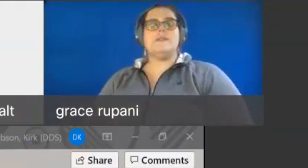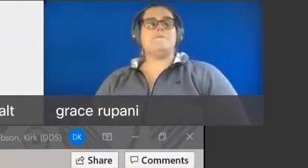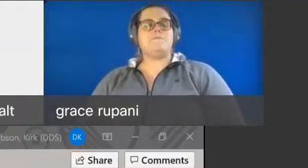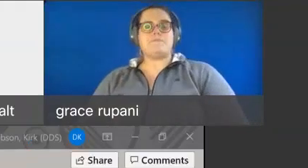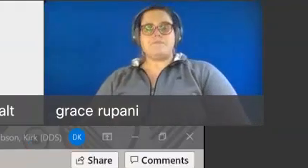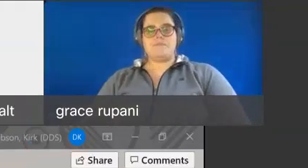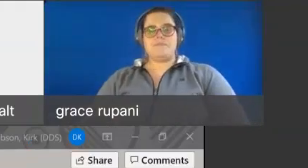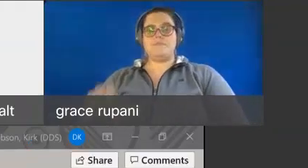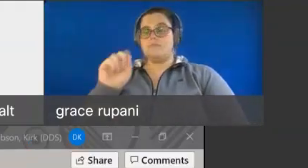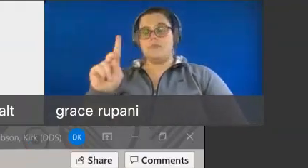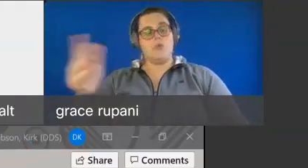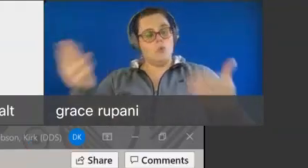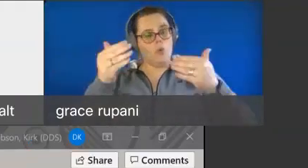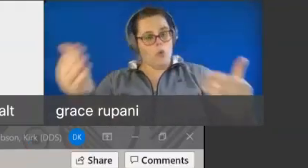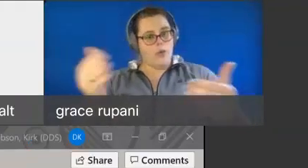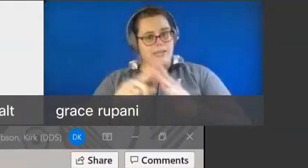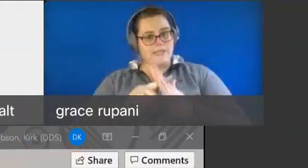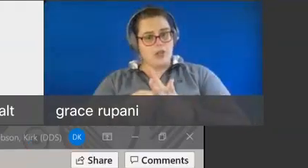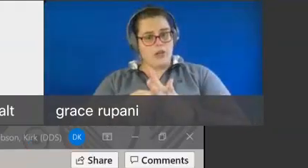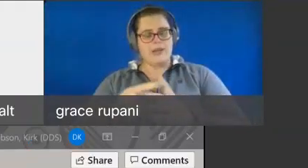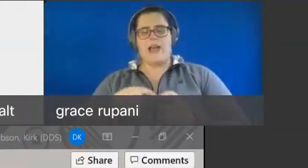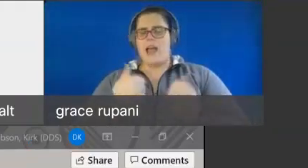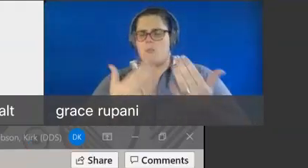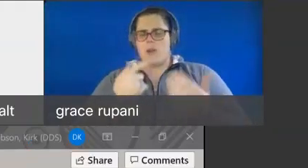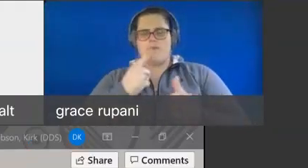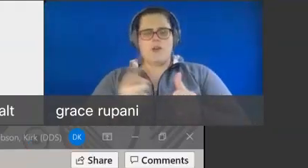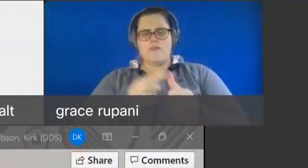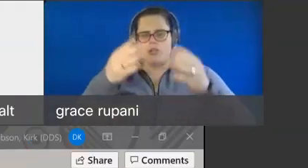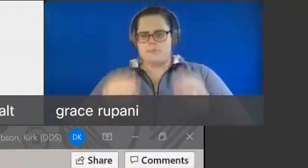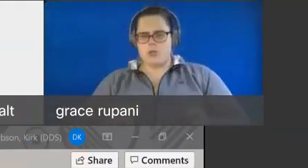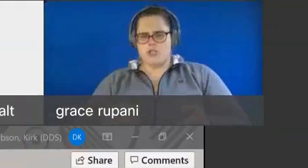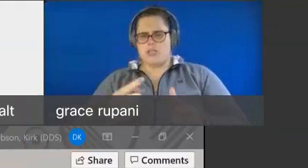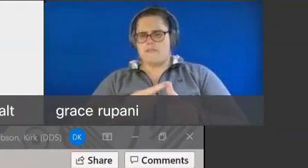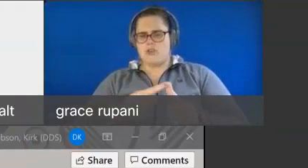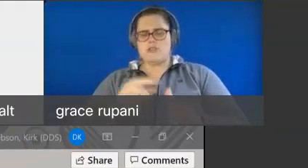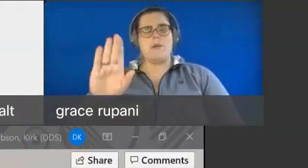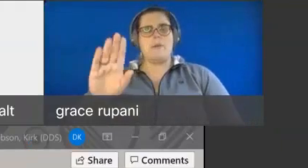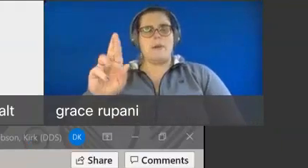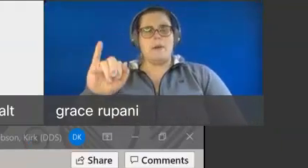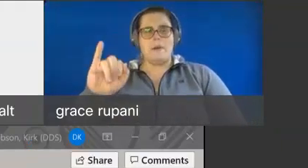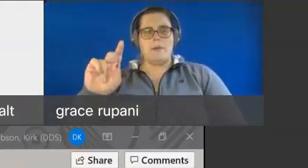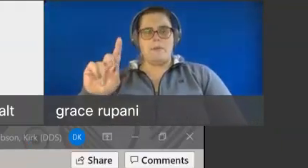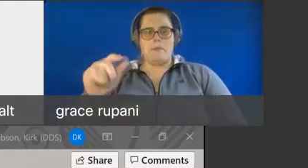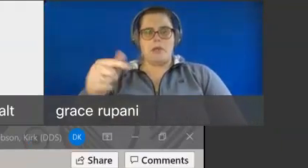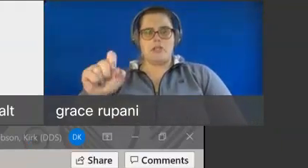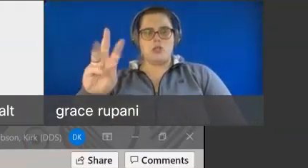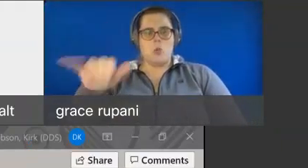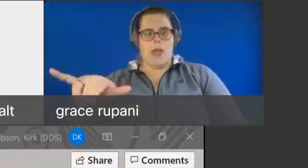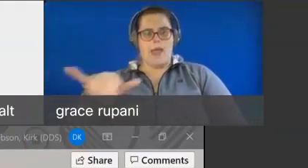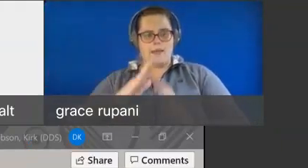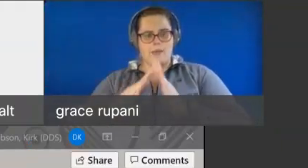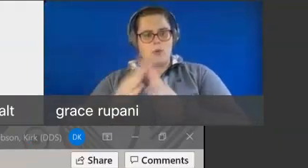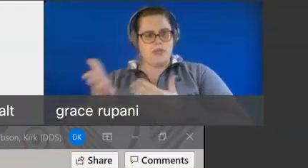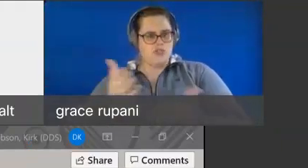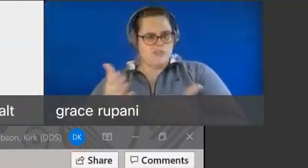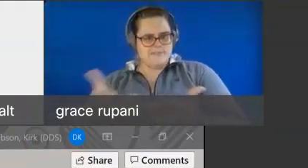get started. I'm waiting to hear back from our first provider, Bridgeway Community Services. So in the meantime, I'm going to turn